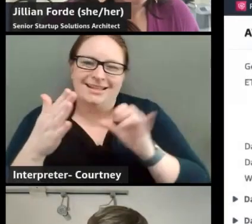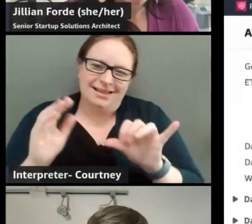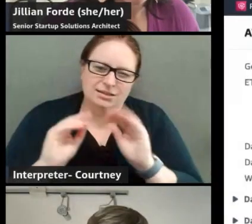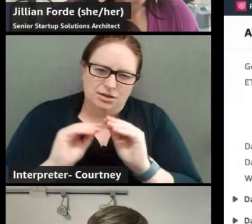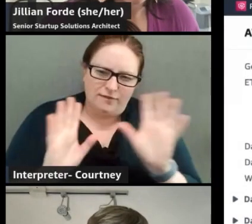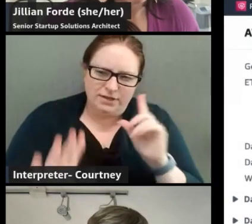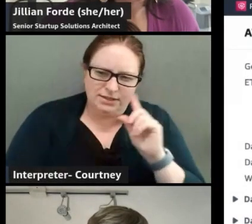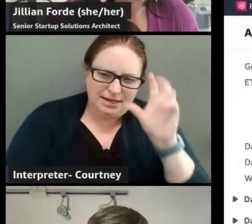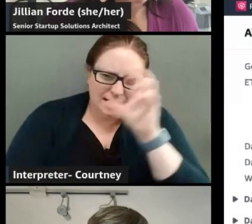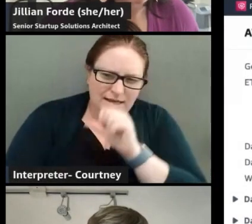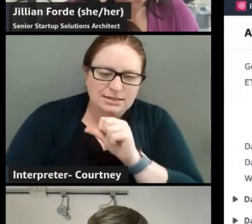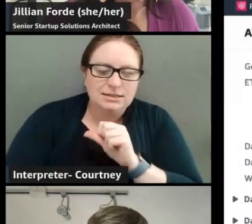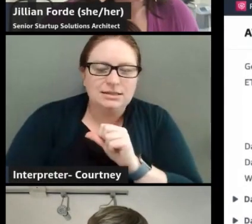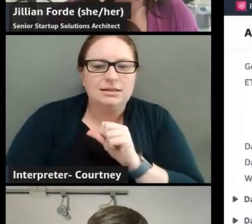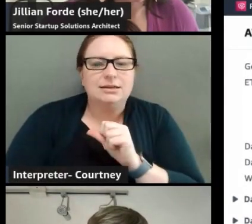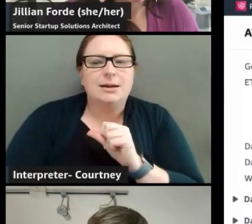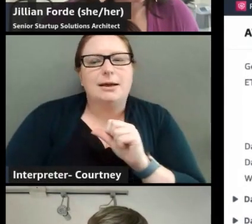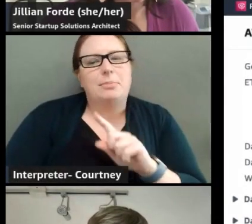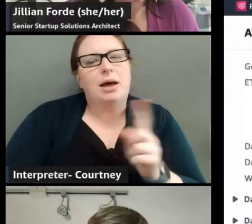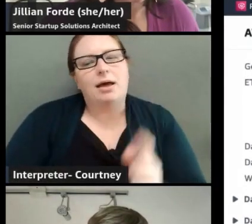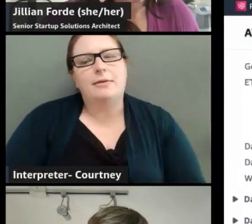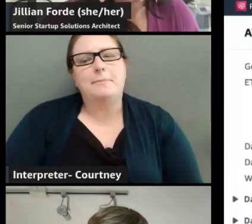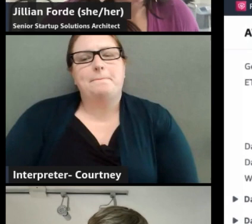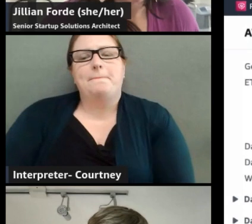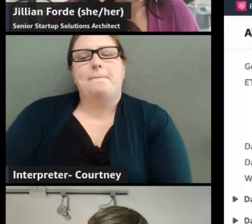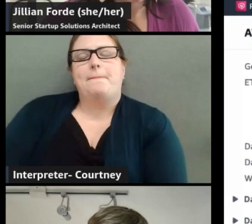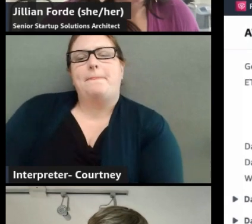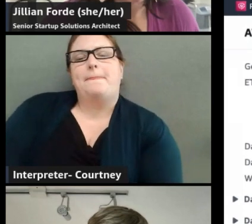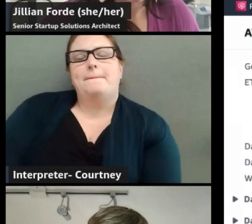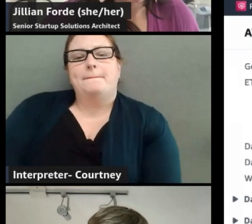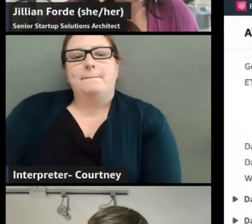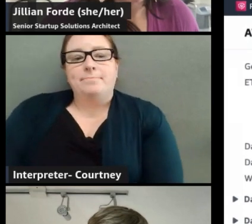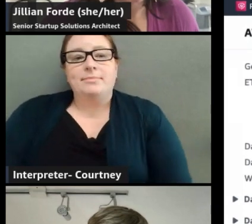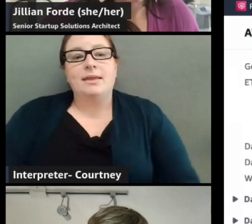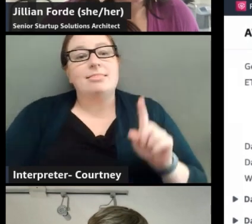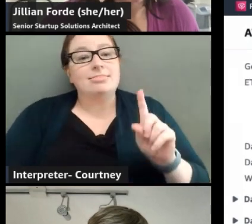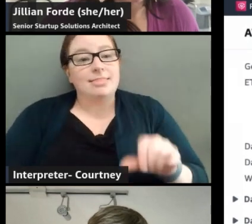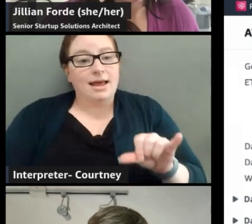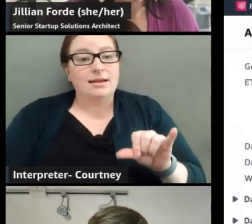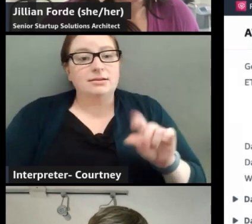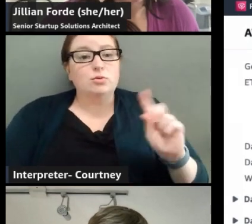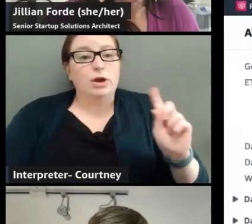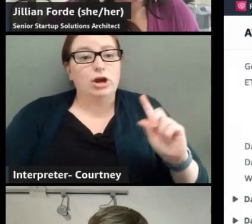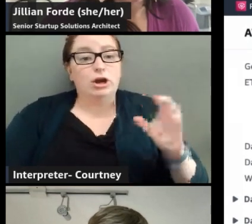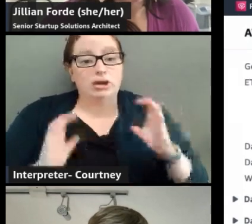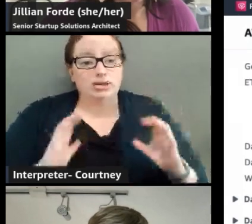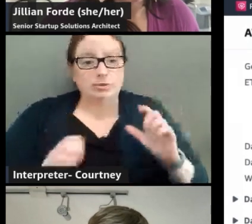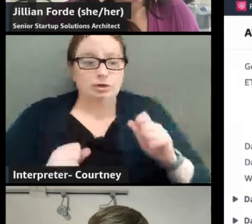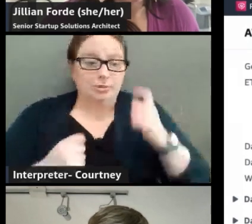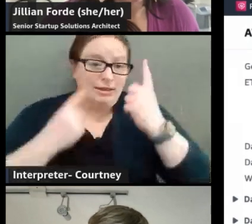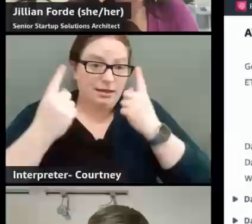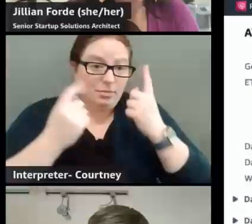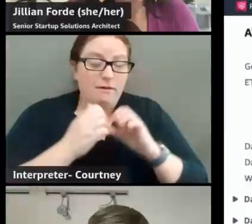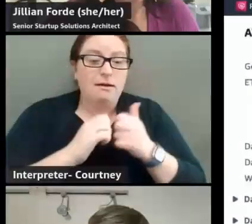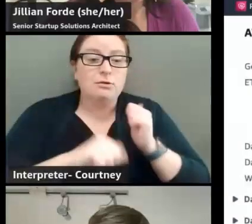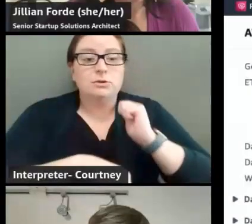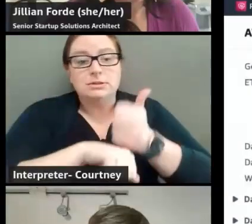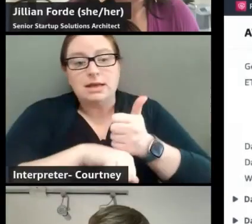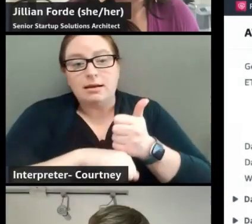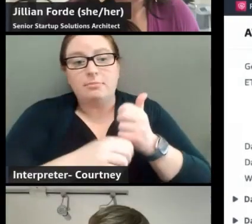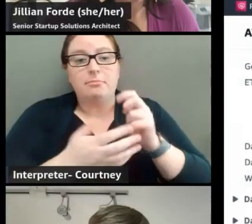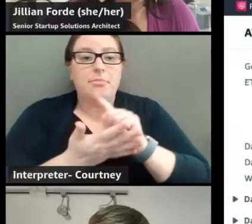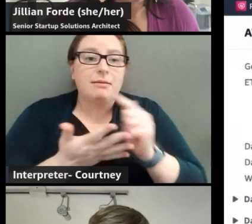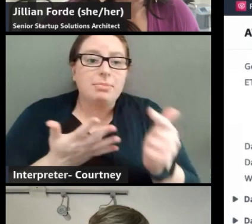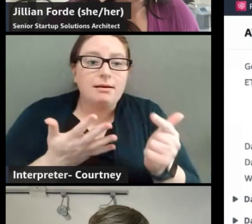suppose. But that's where customers probably should be thinking about how to set up their pipelines and how to